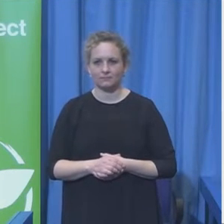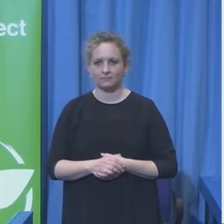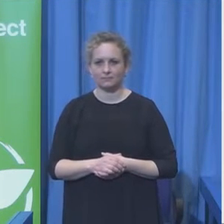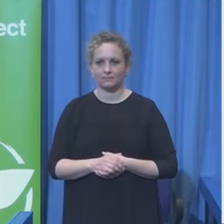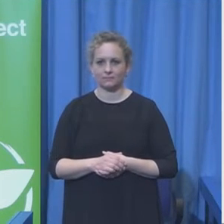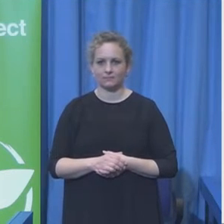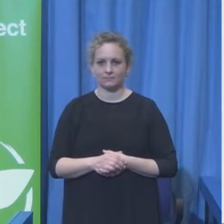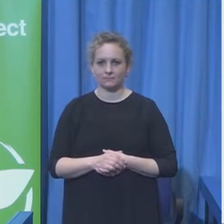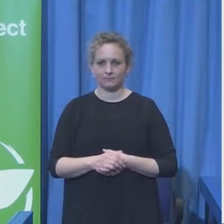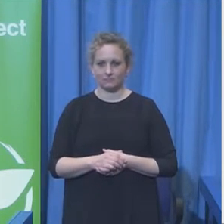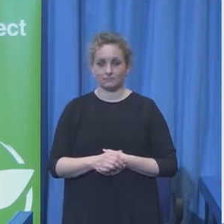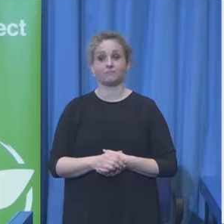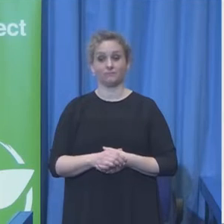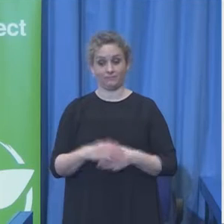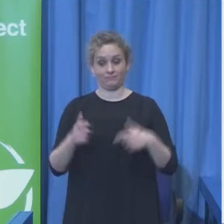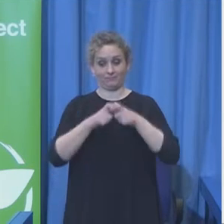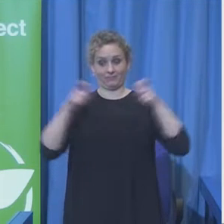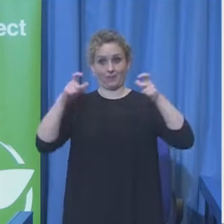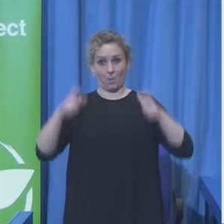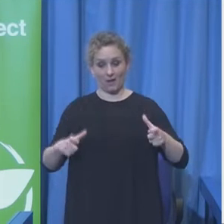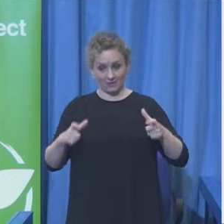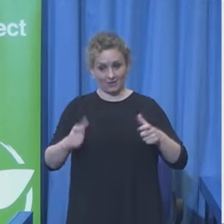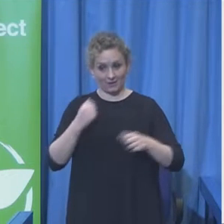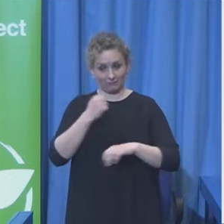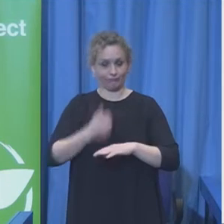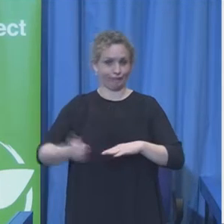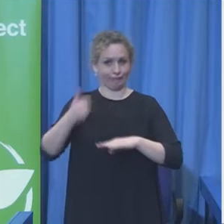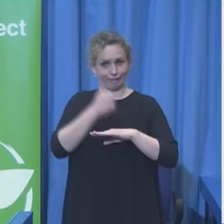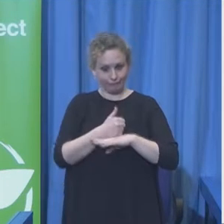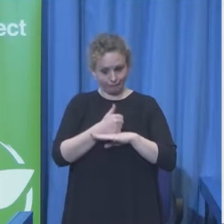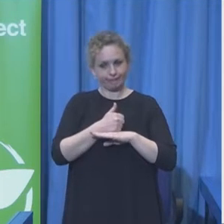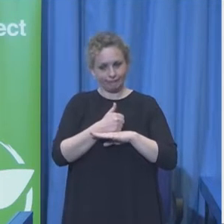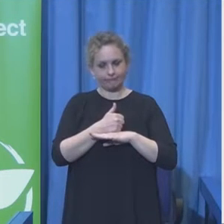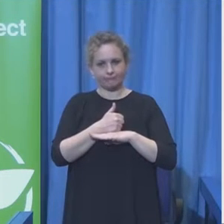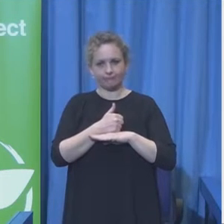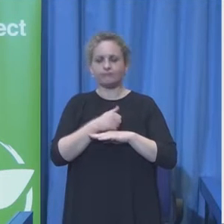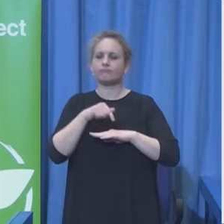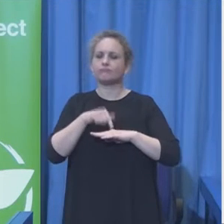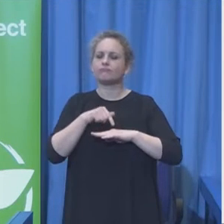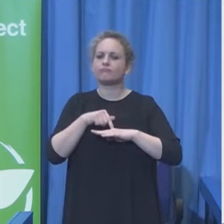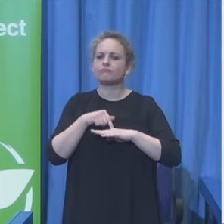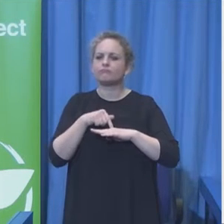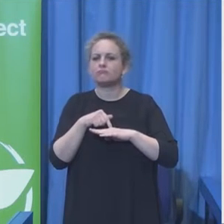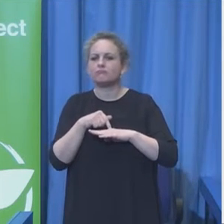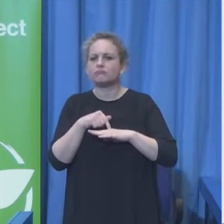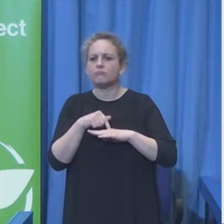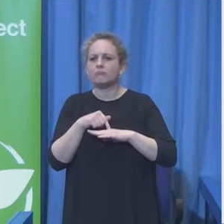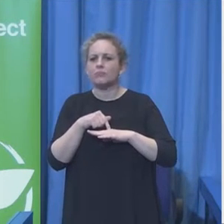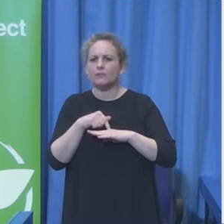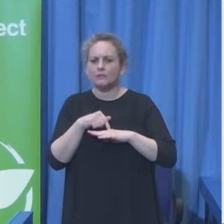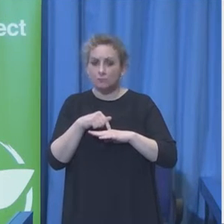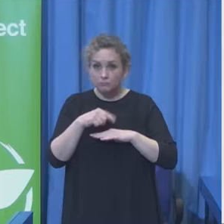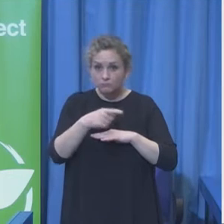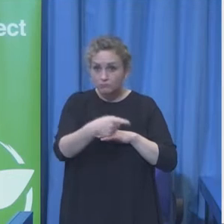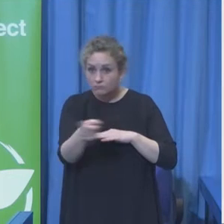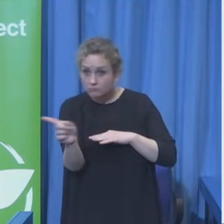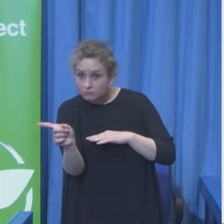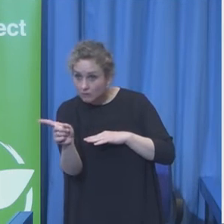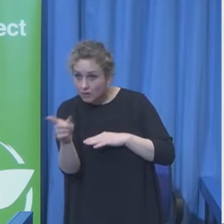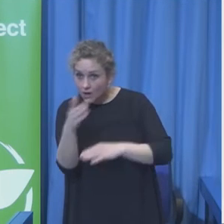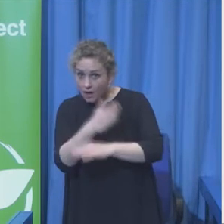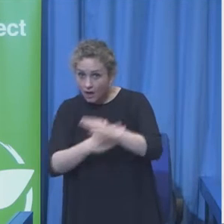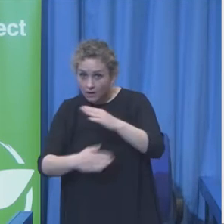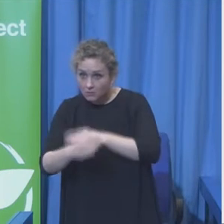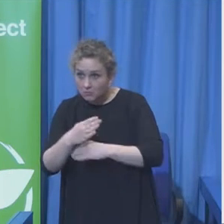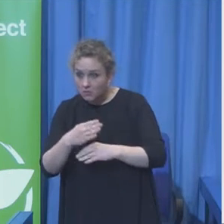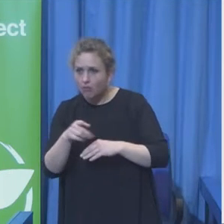bureaucracy related to securing subsidies. In the public sector, non-employment of persons with disability is usually